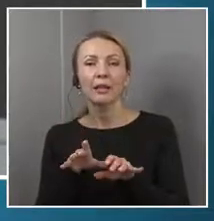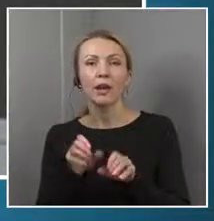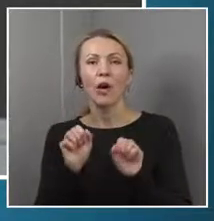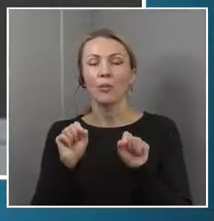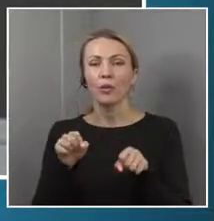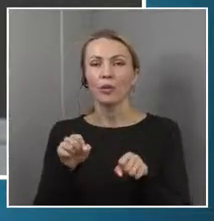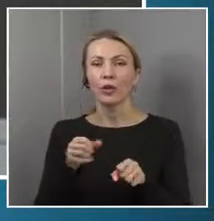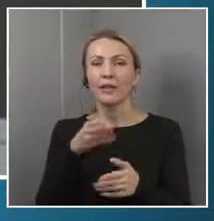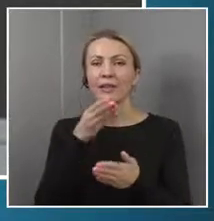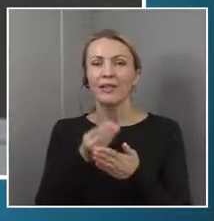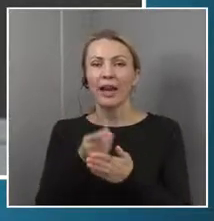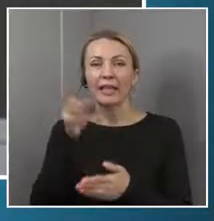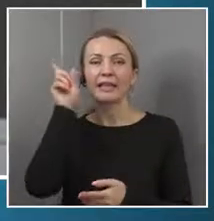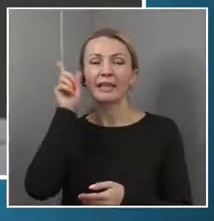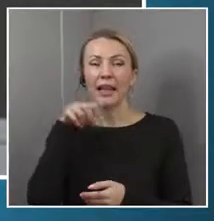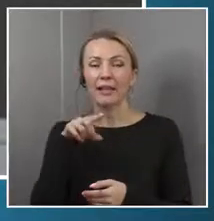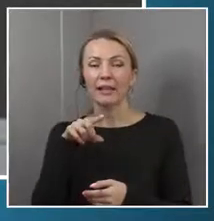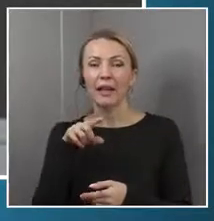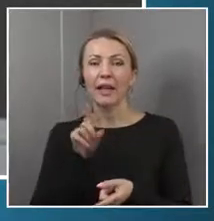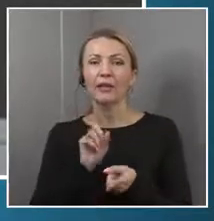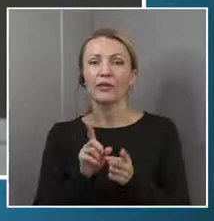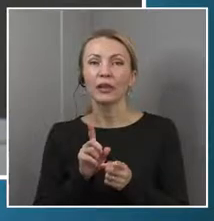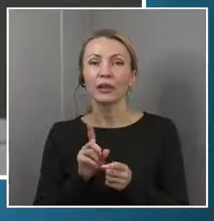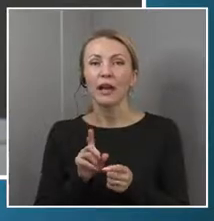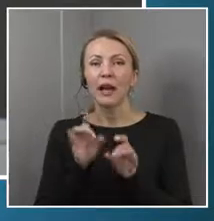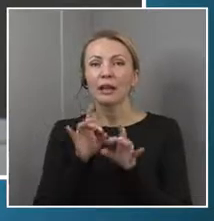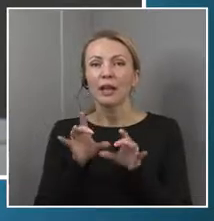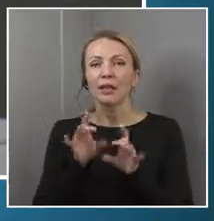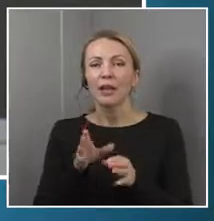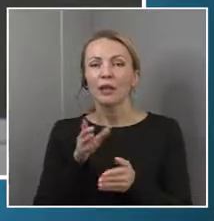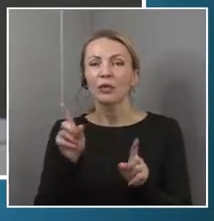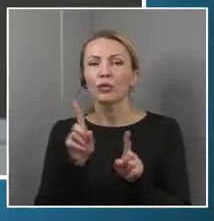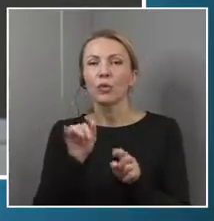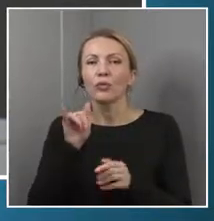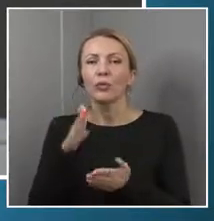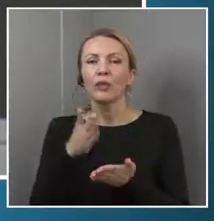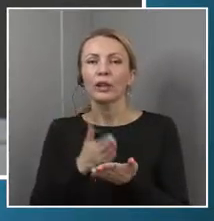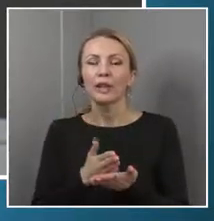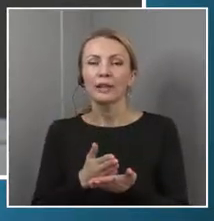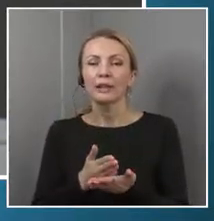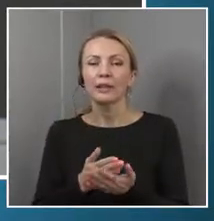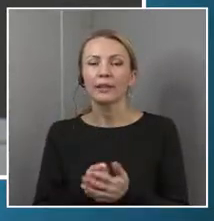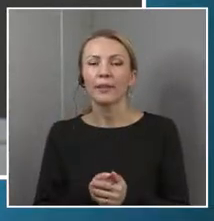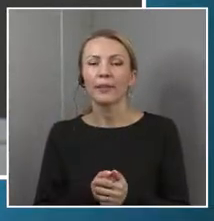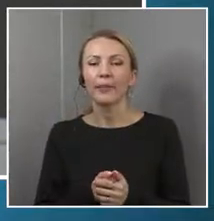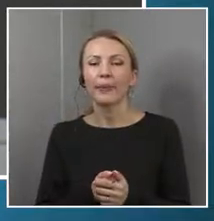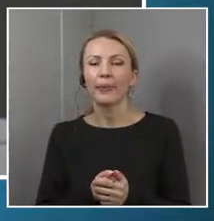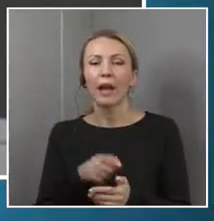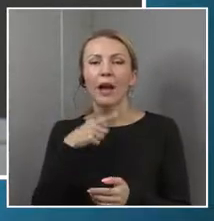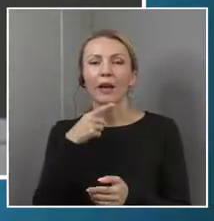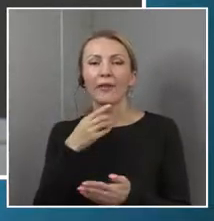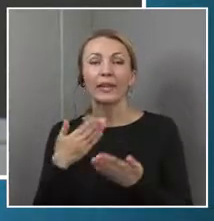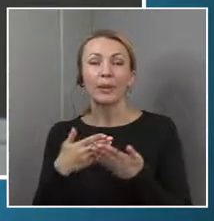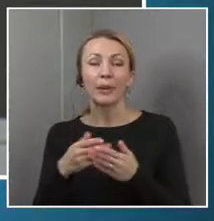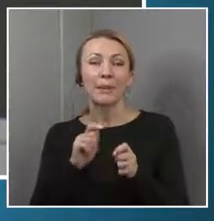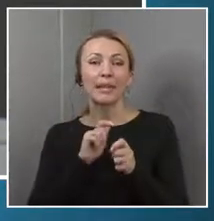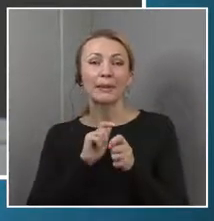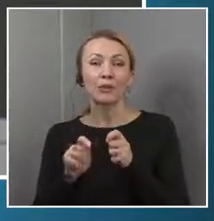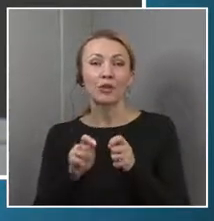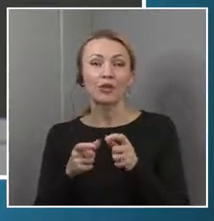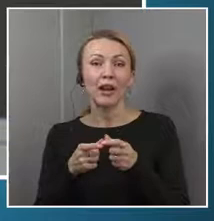a person who knows something about the items he or she collects. You